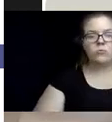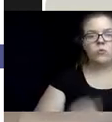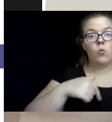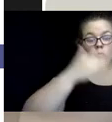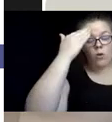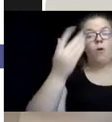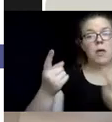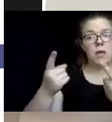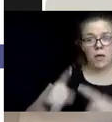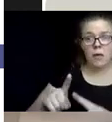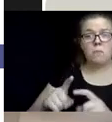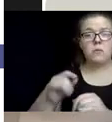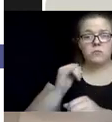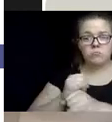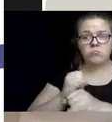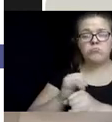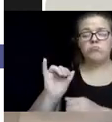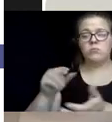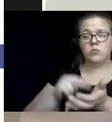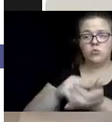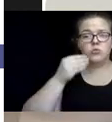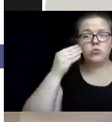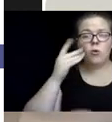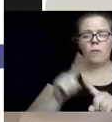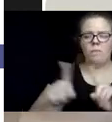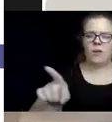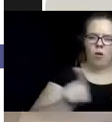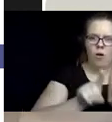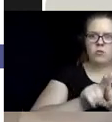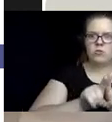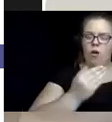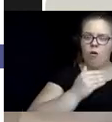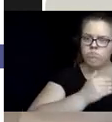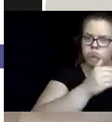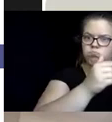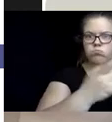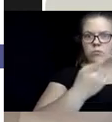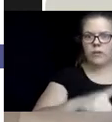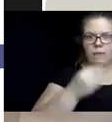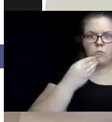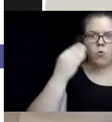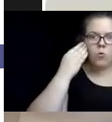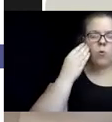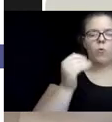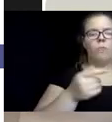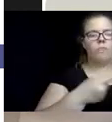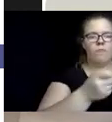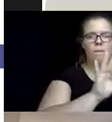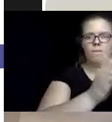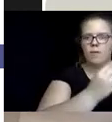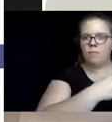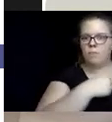happen in institutions, but it also happens much more often in the home at the hands of family